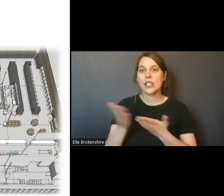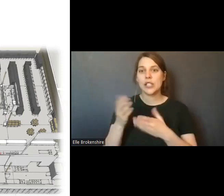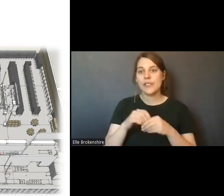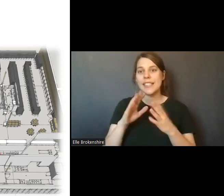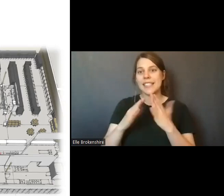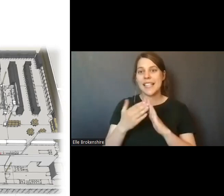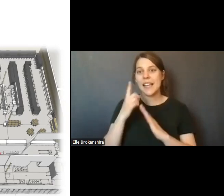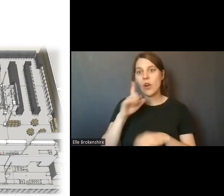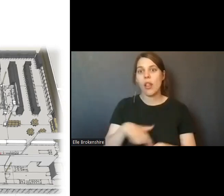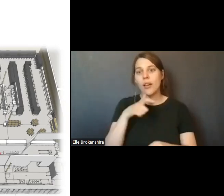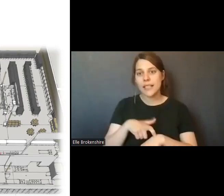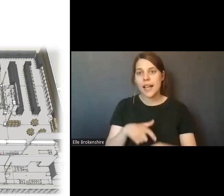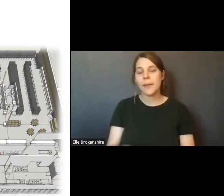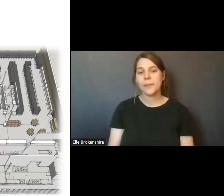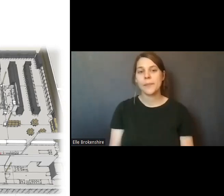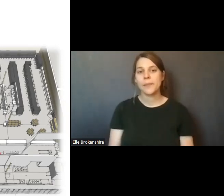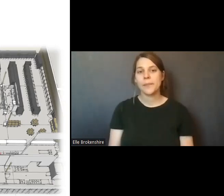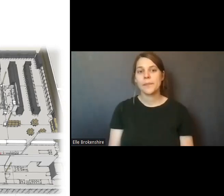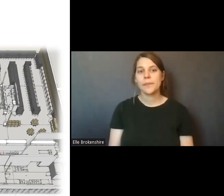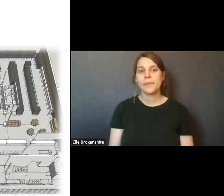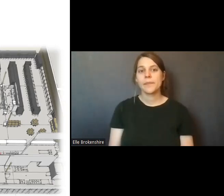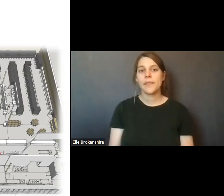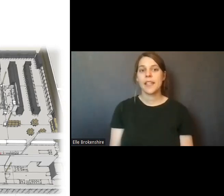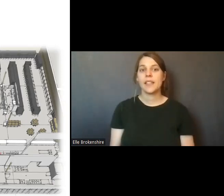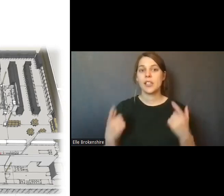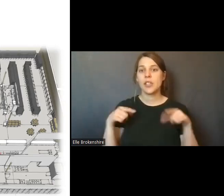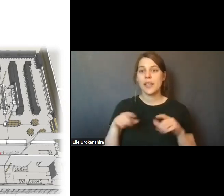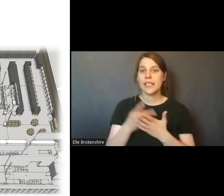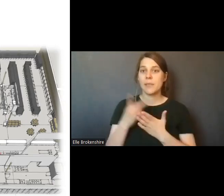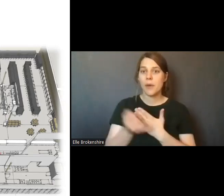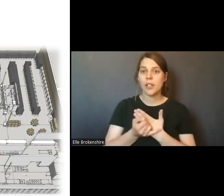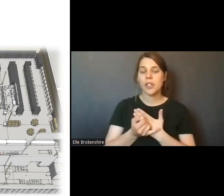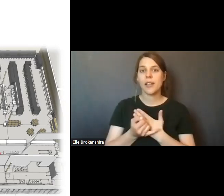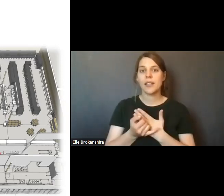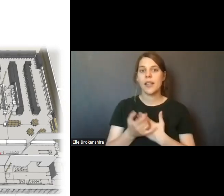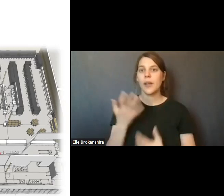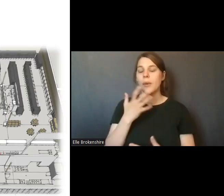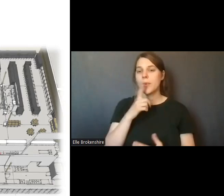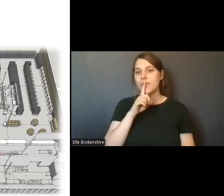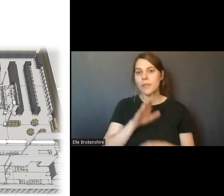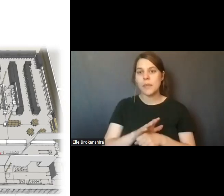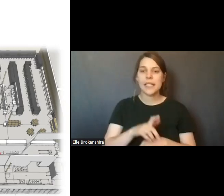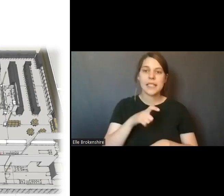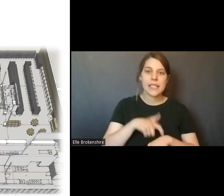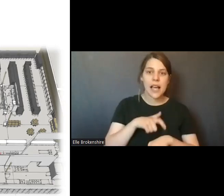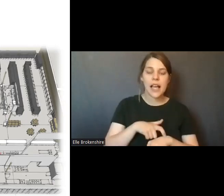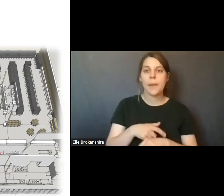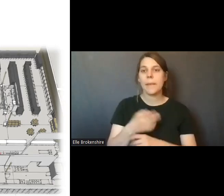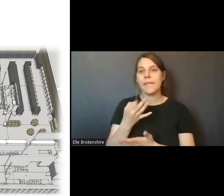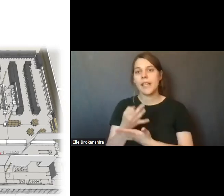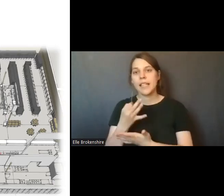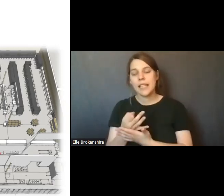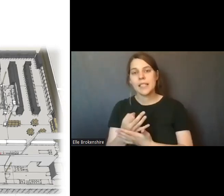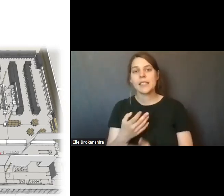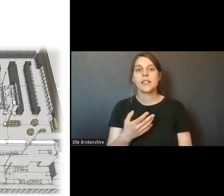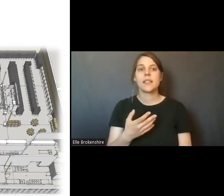long time, and definitely during this project has just made a huge commitment in their time, financial commitment, and